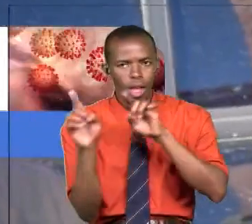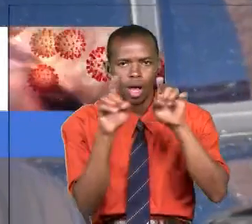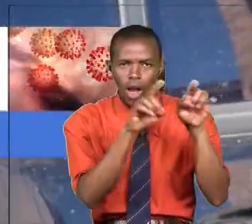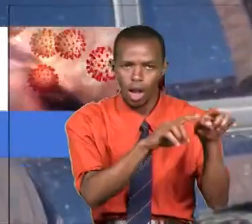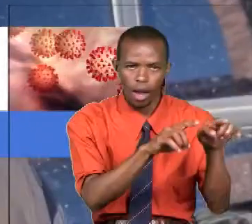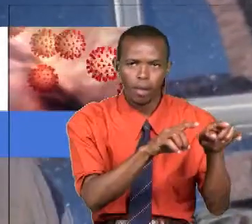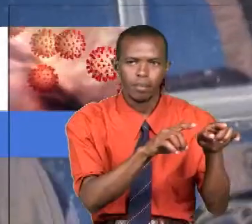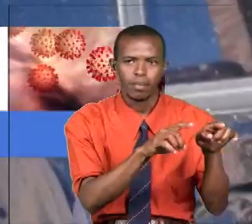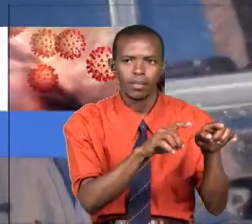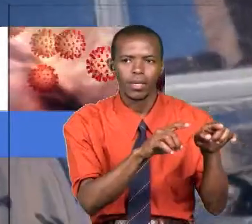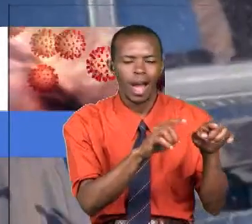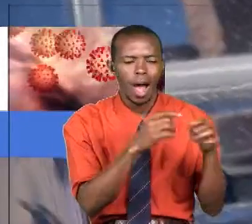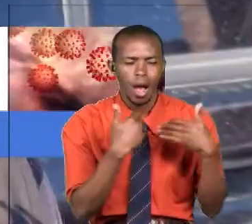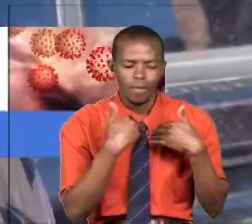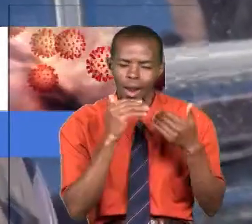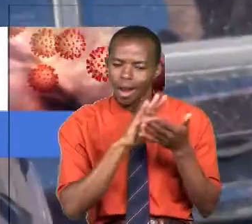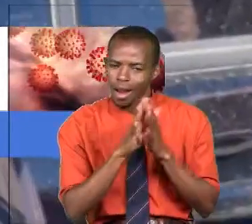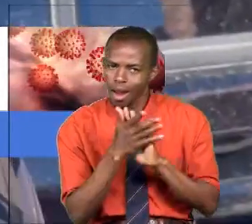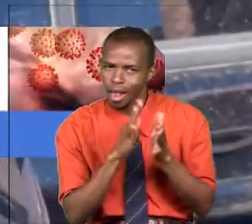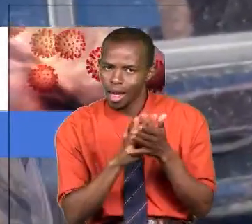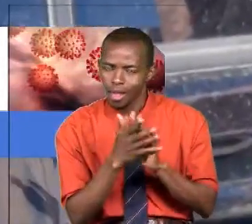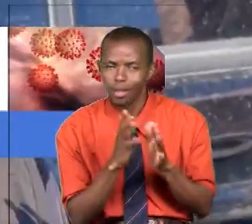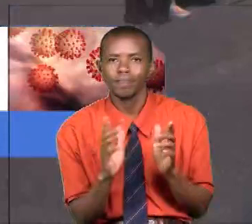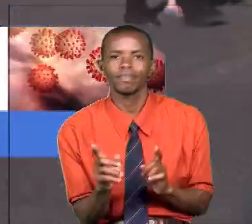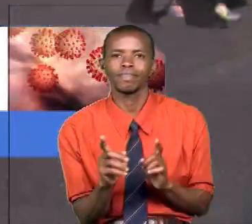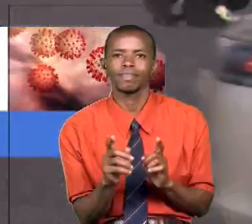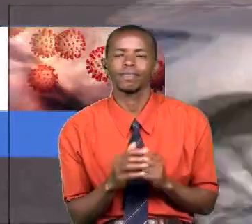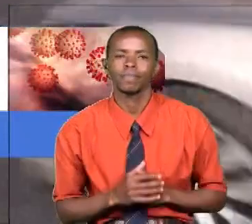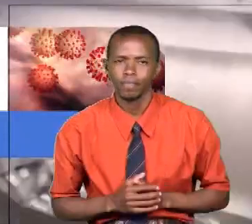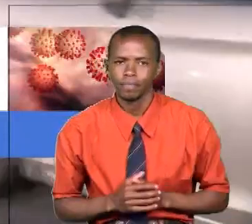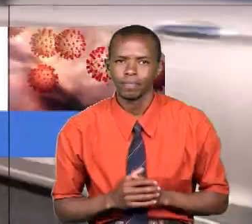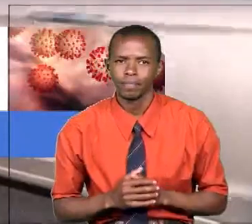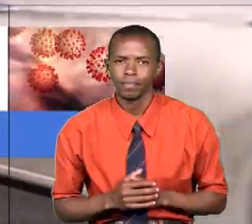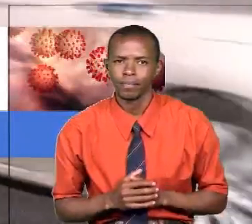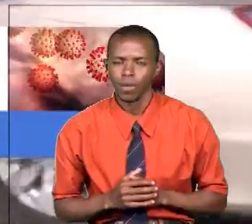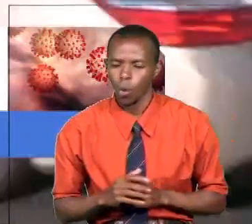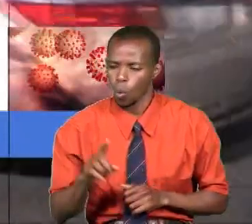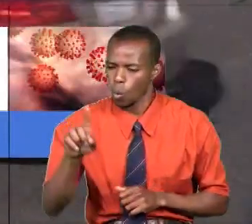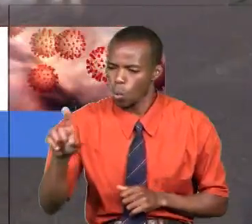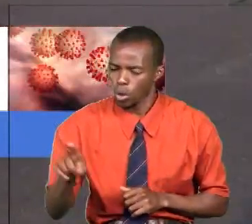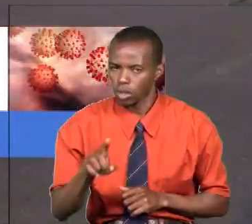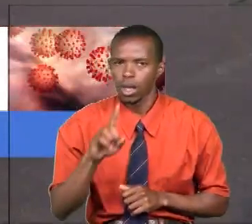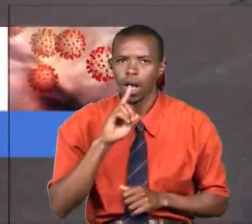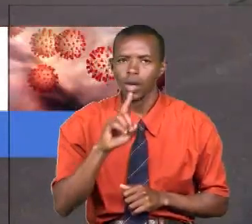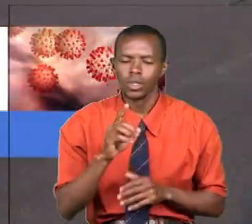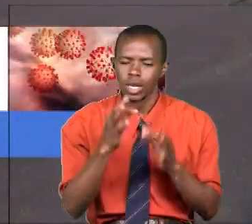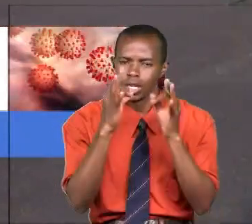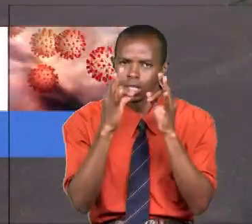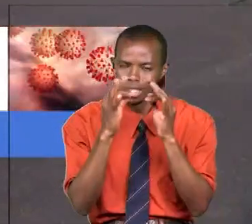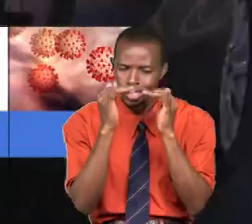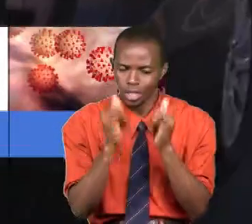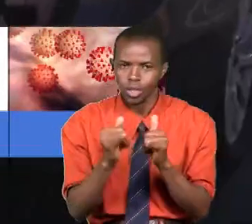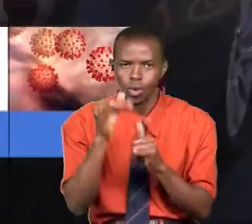know and have nothing, literally nothing but each other. So, some 1,100 new Afghan